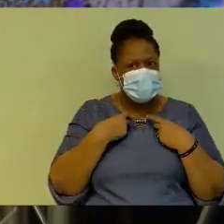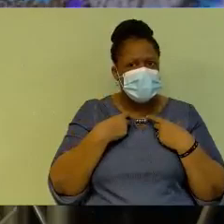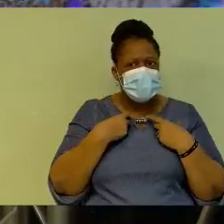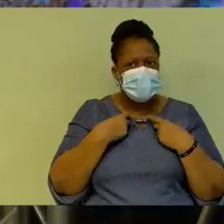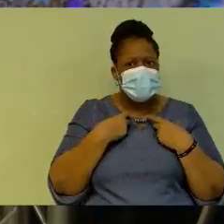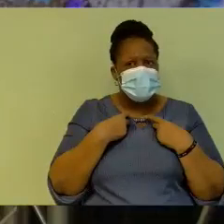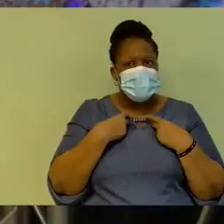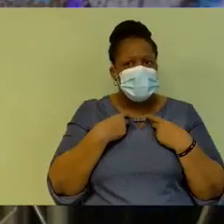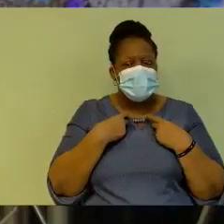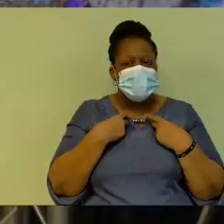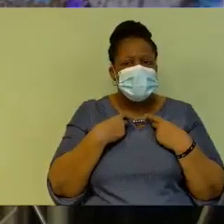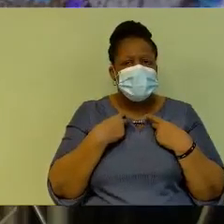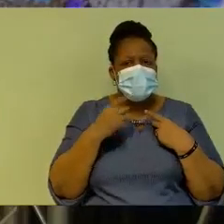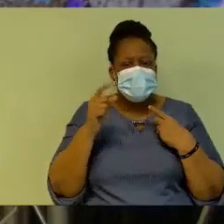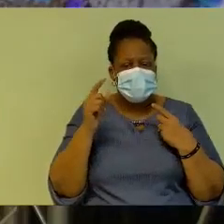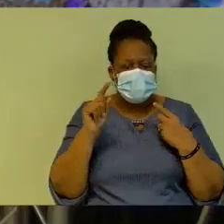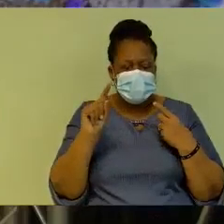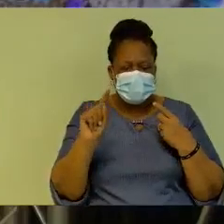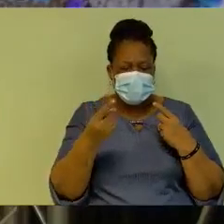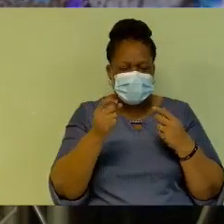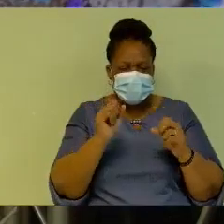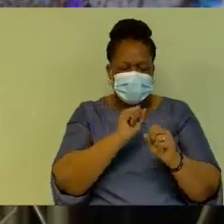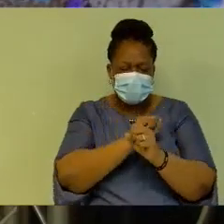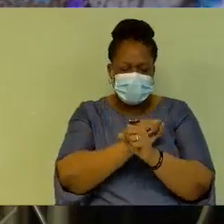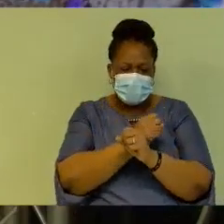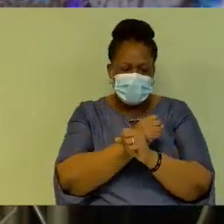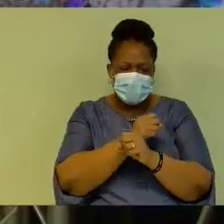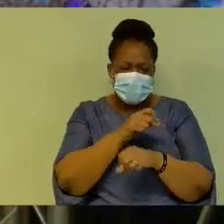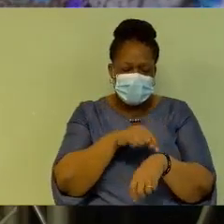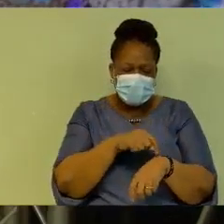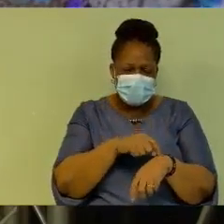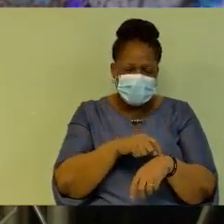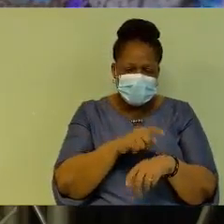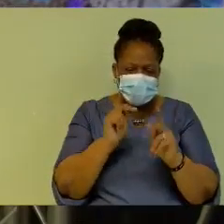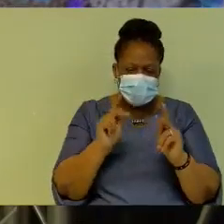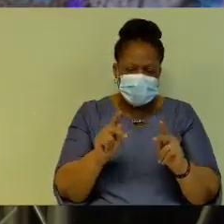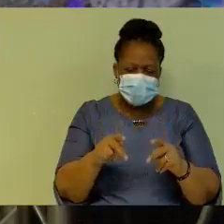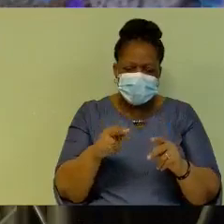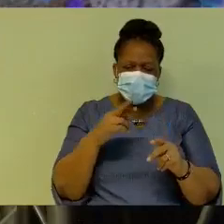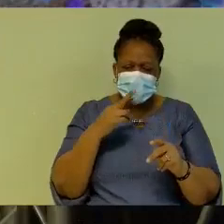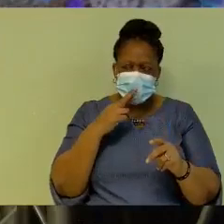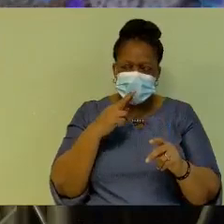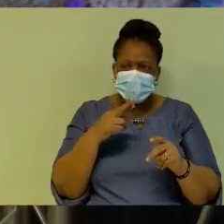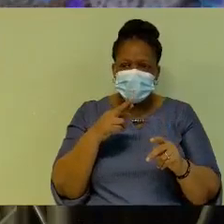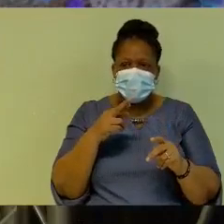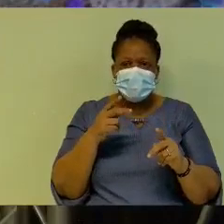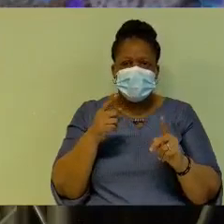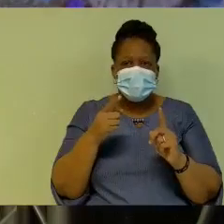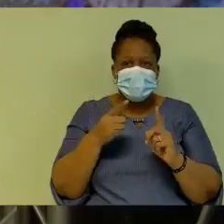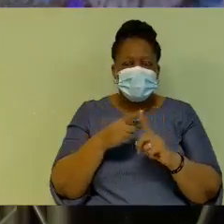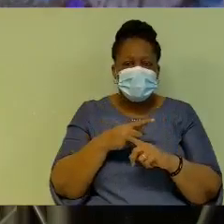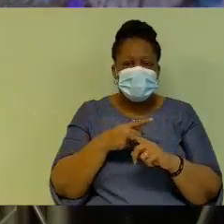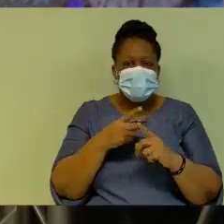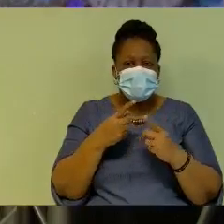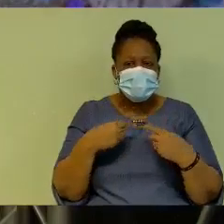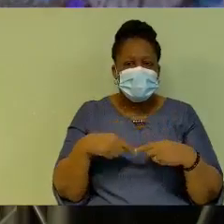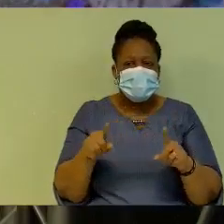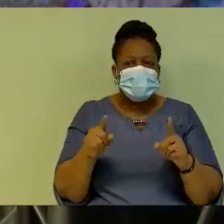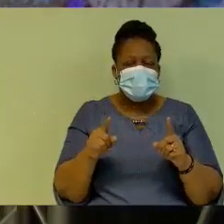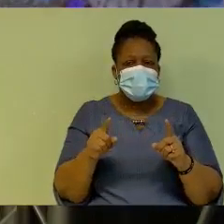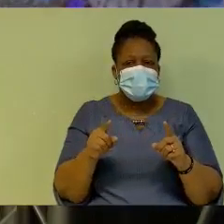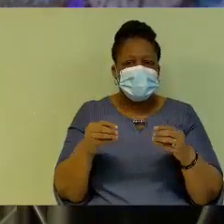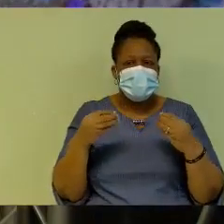one of the early lockdowns where persons were asked to go and seek essential services, meaning